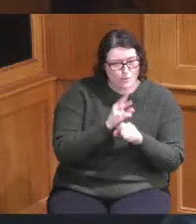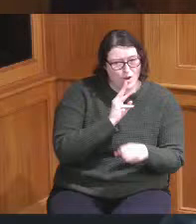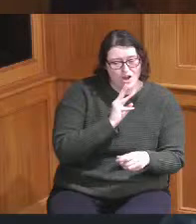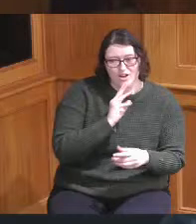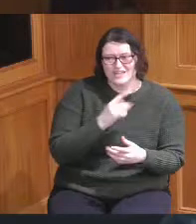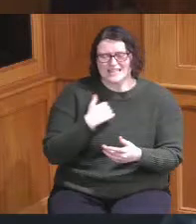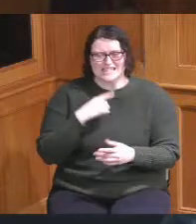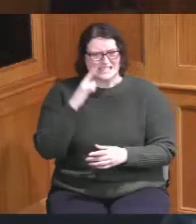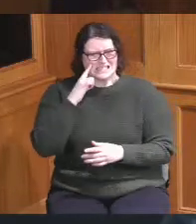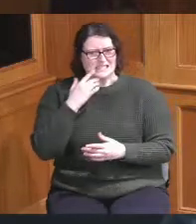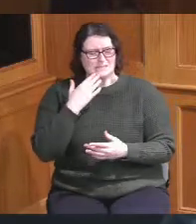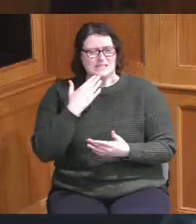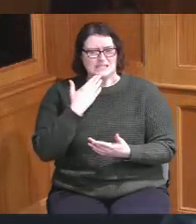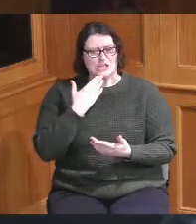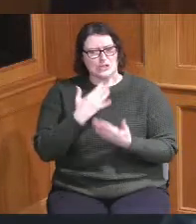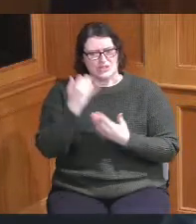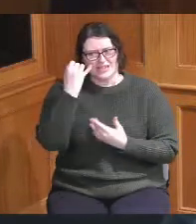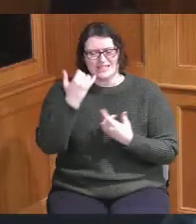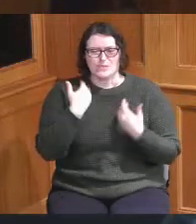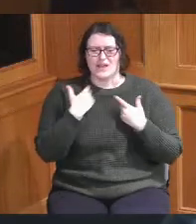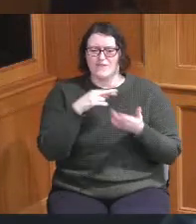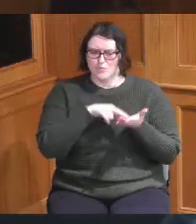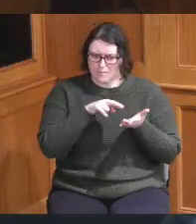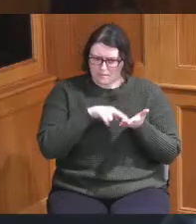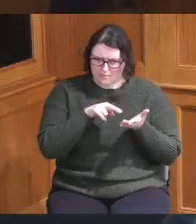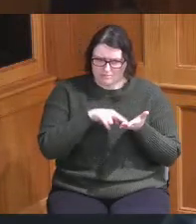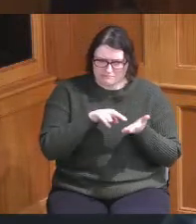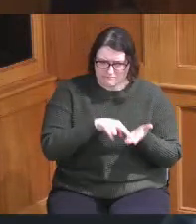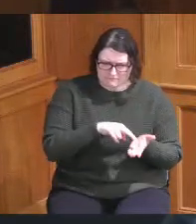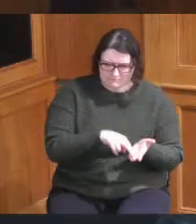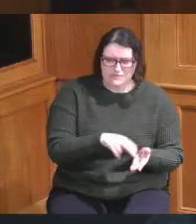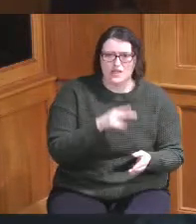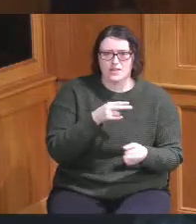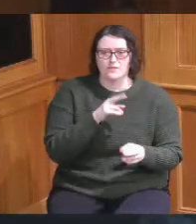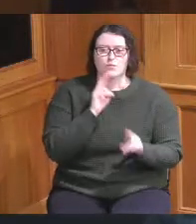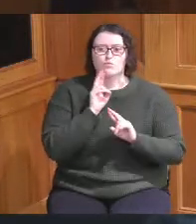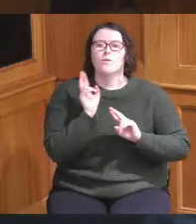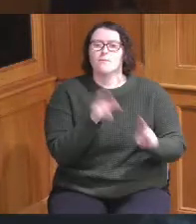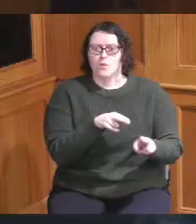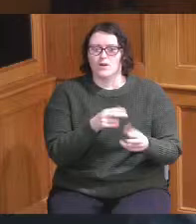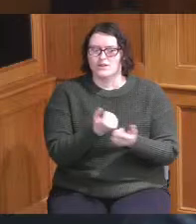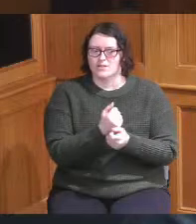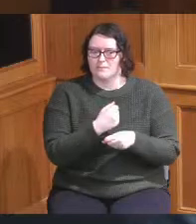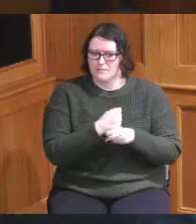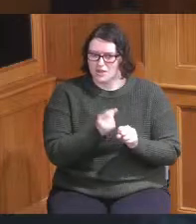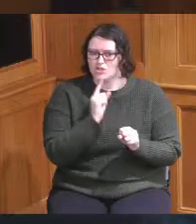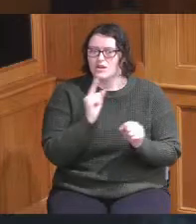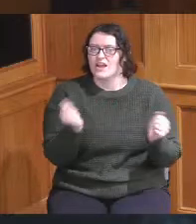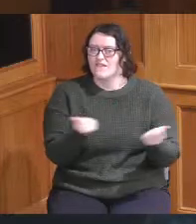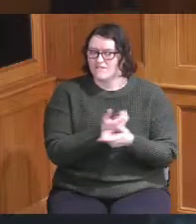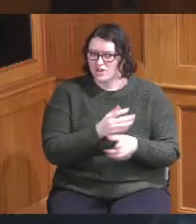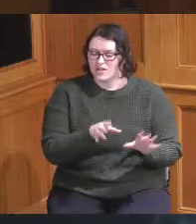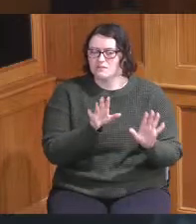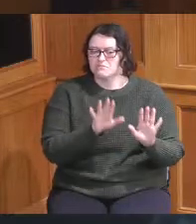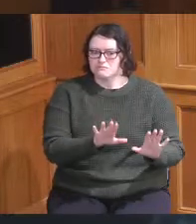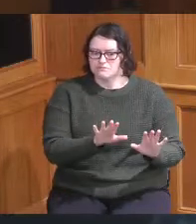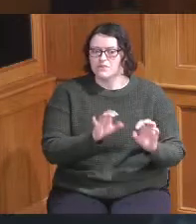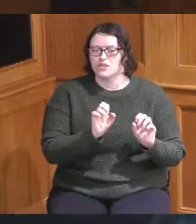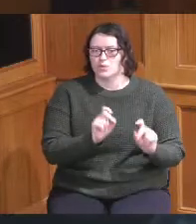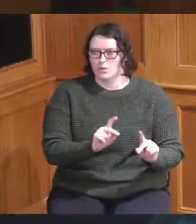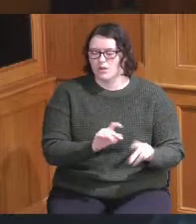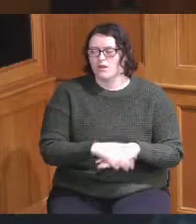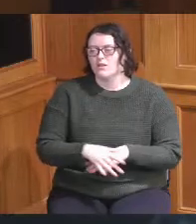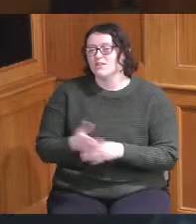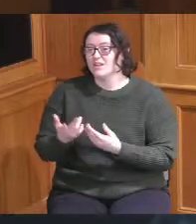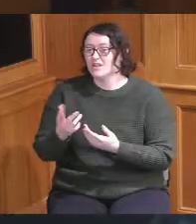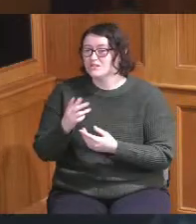of report, maybe we can get it in writing, to make sure that all of our fire hydrants that we're inspecting and who we're responsible